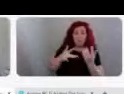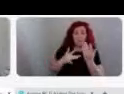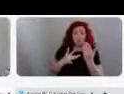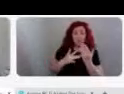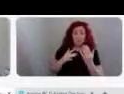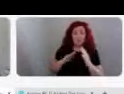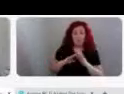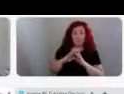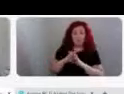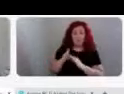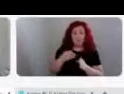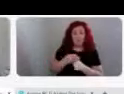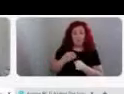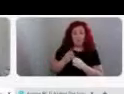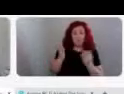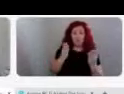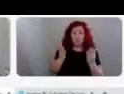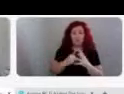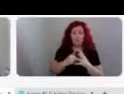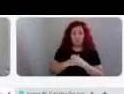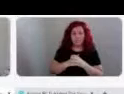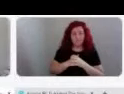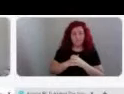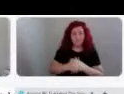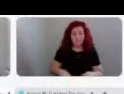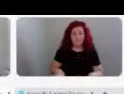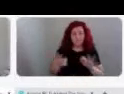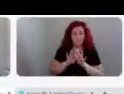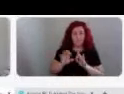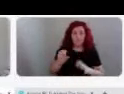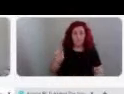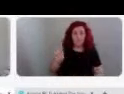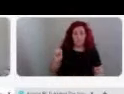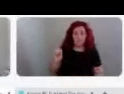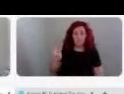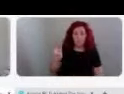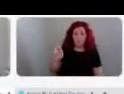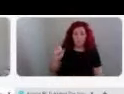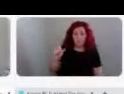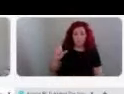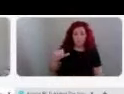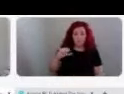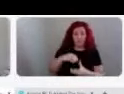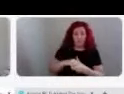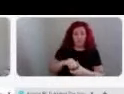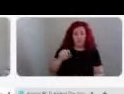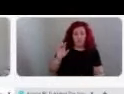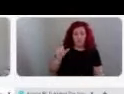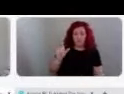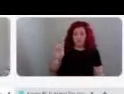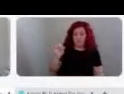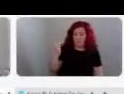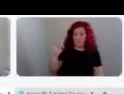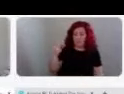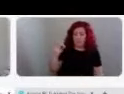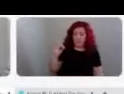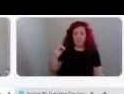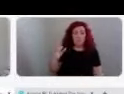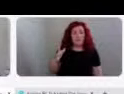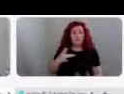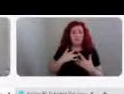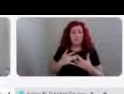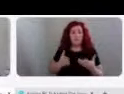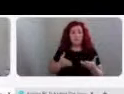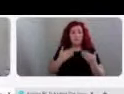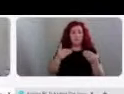industries and services and importantly oral valley within ldat usually offer closely located